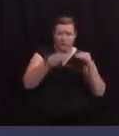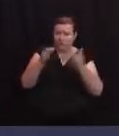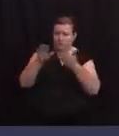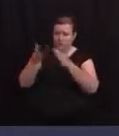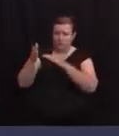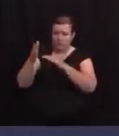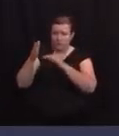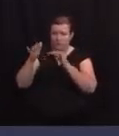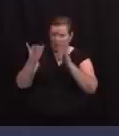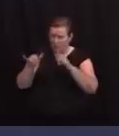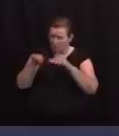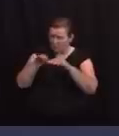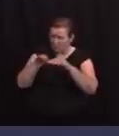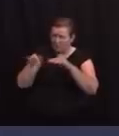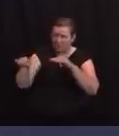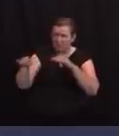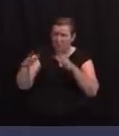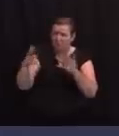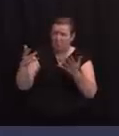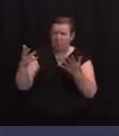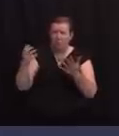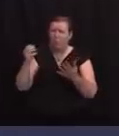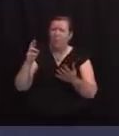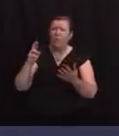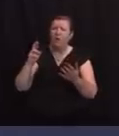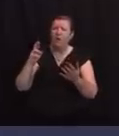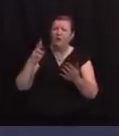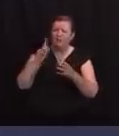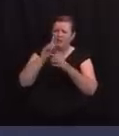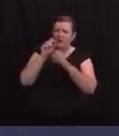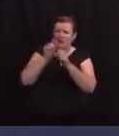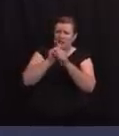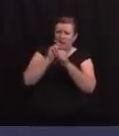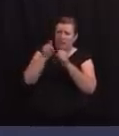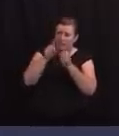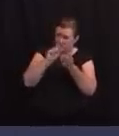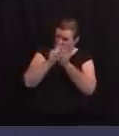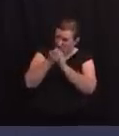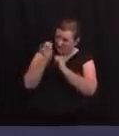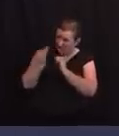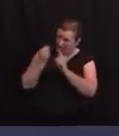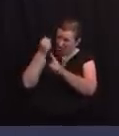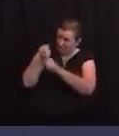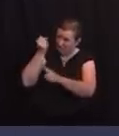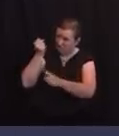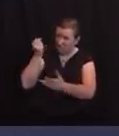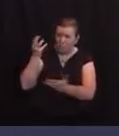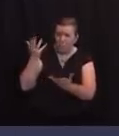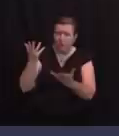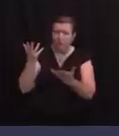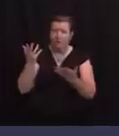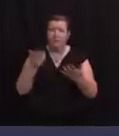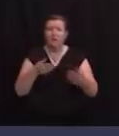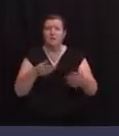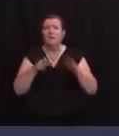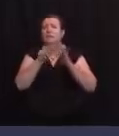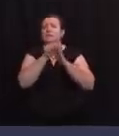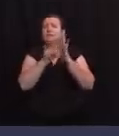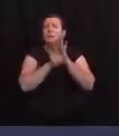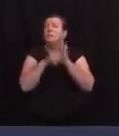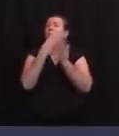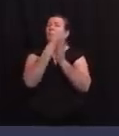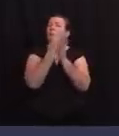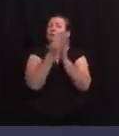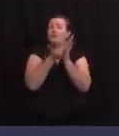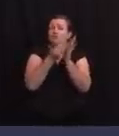that? And Governor, do you think the state budget votes in the legislature have gone too quickly? Votes happened just minutes after the final bill